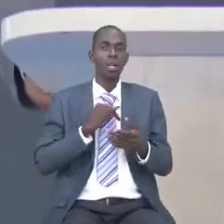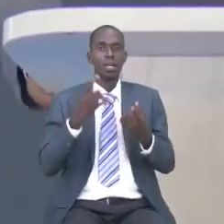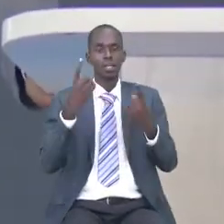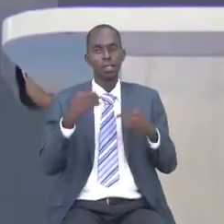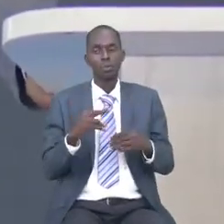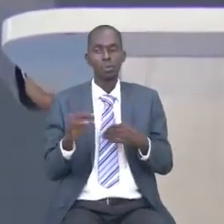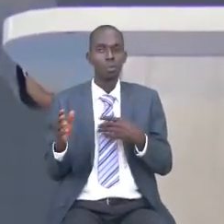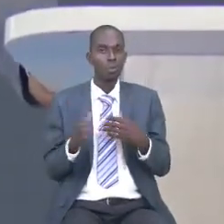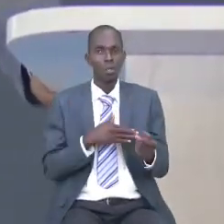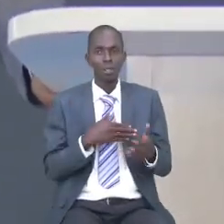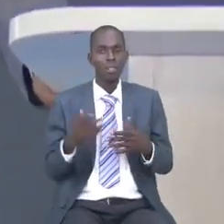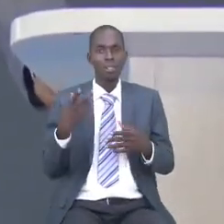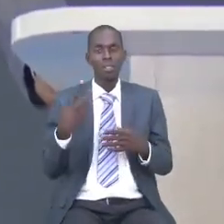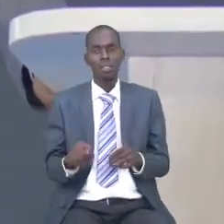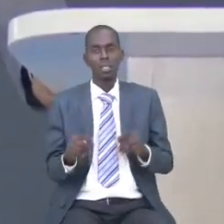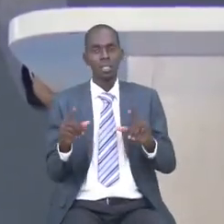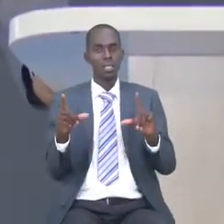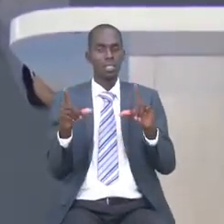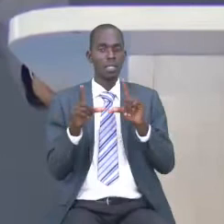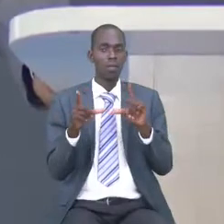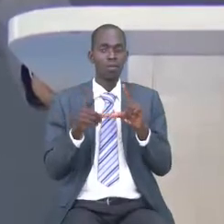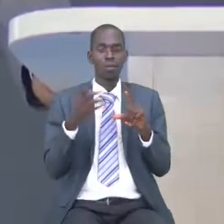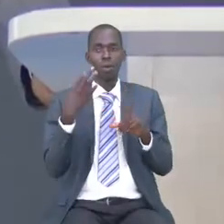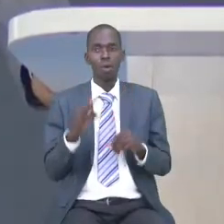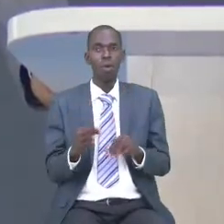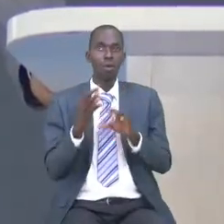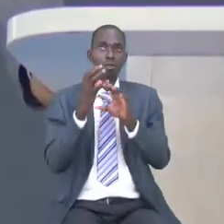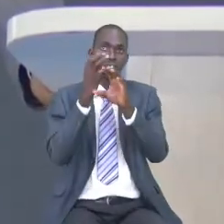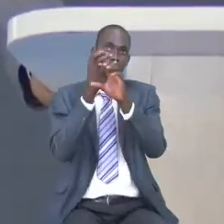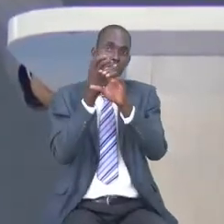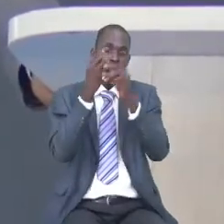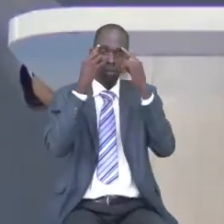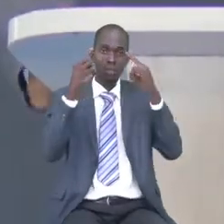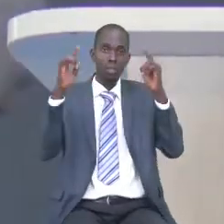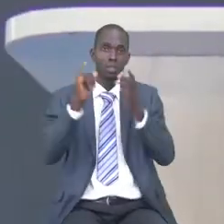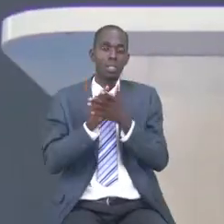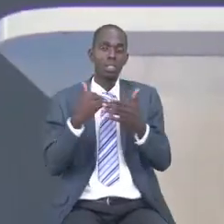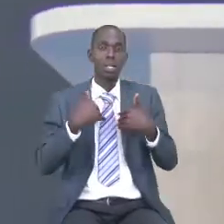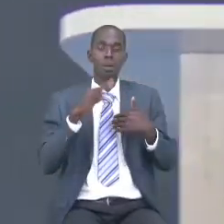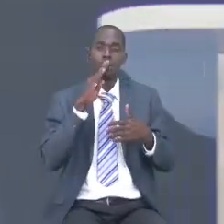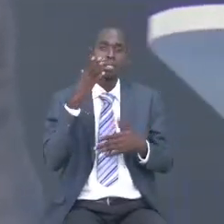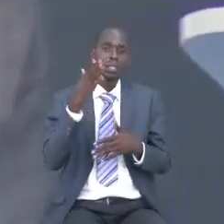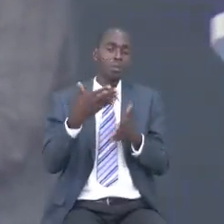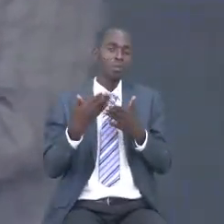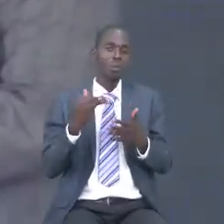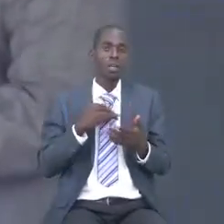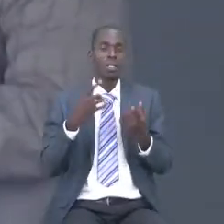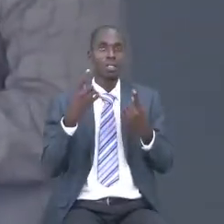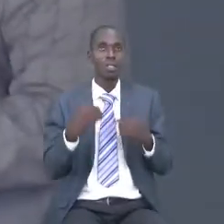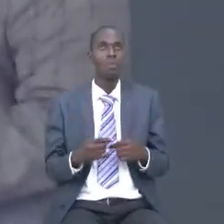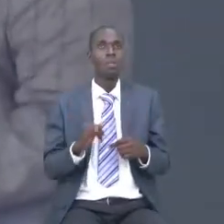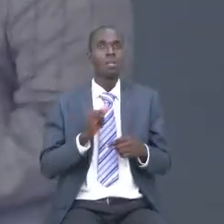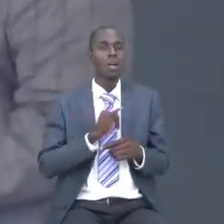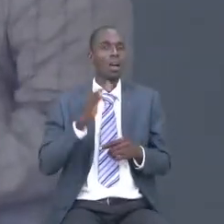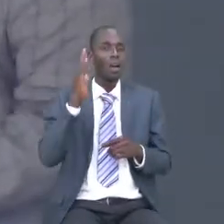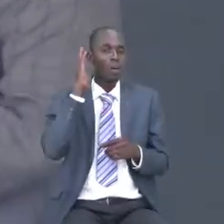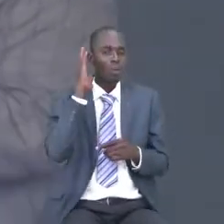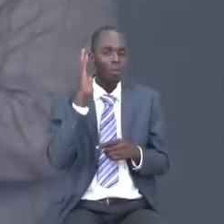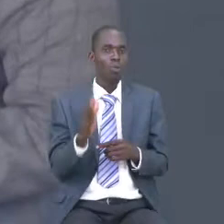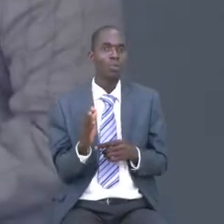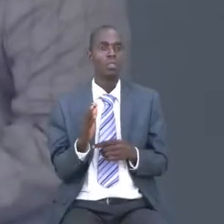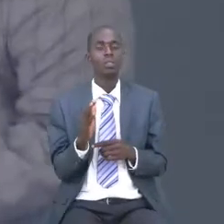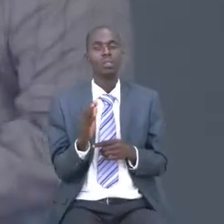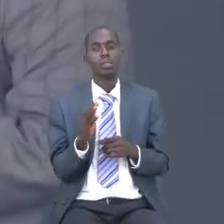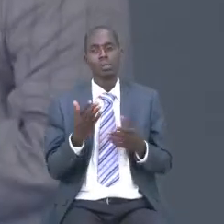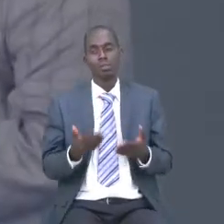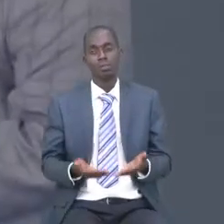matter the level of achievement that had been there before I came, I will lift up the